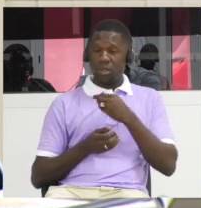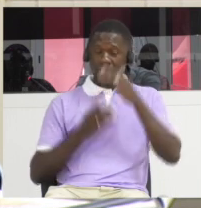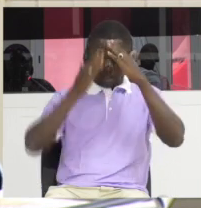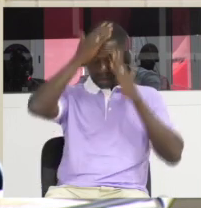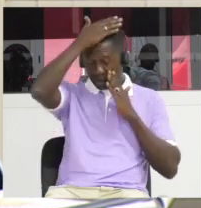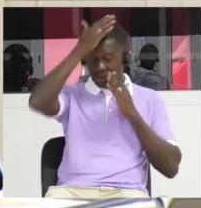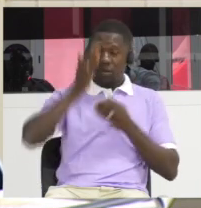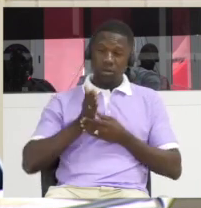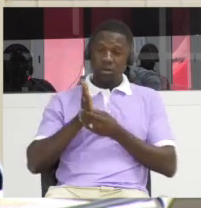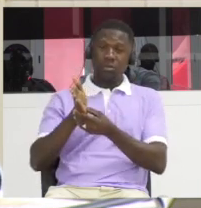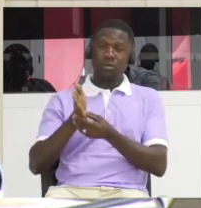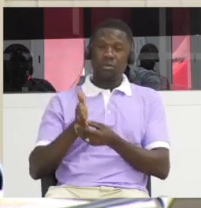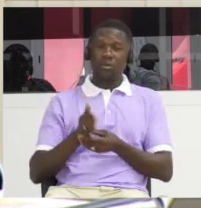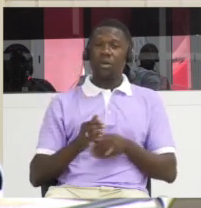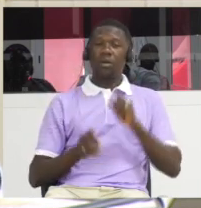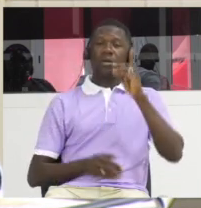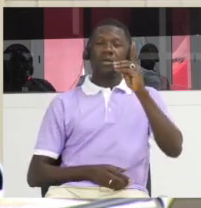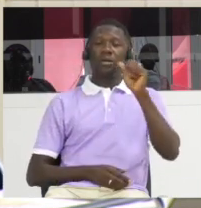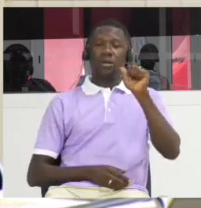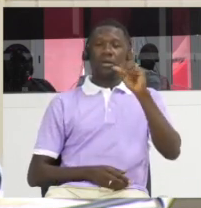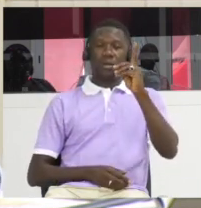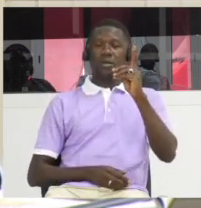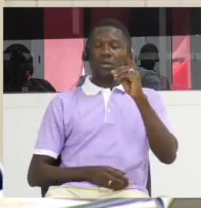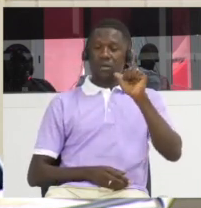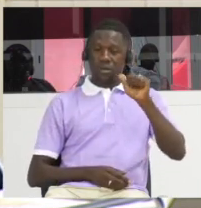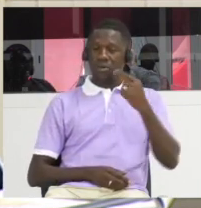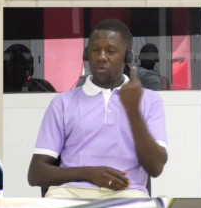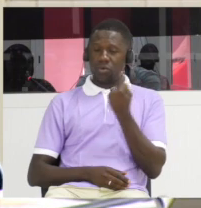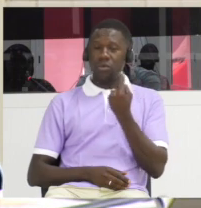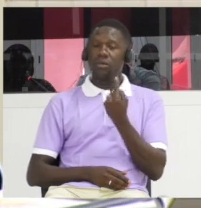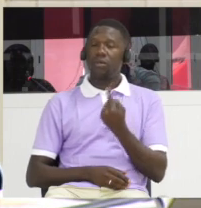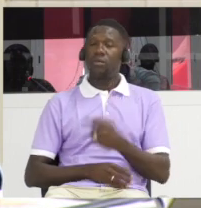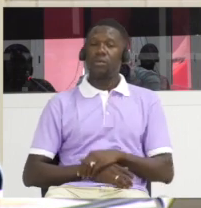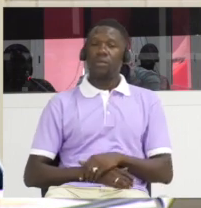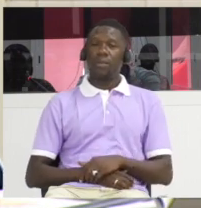have been the army commander, Brigadier Dada.